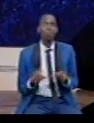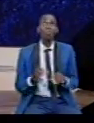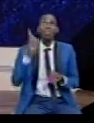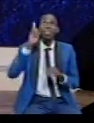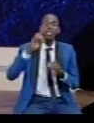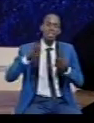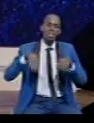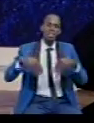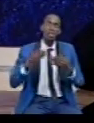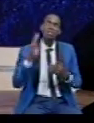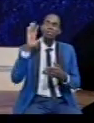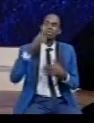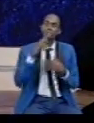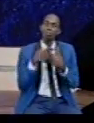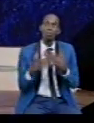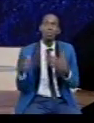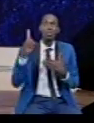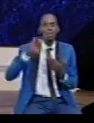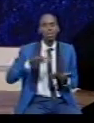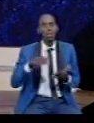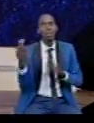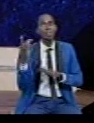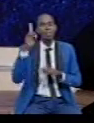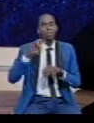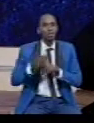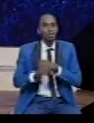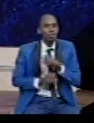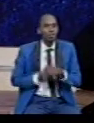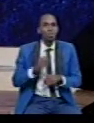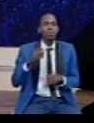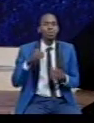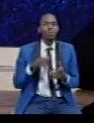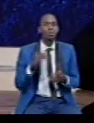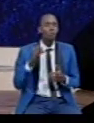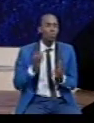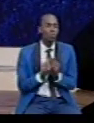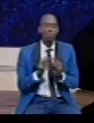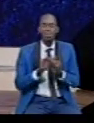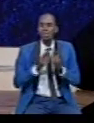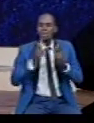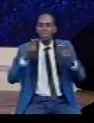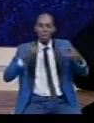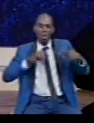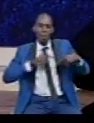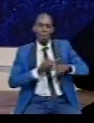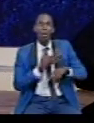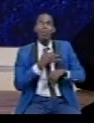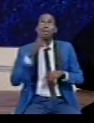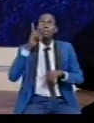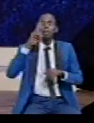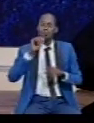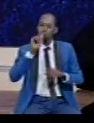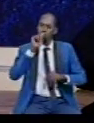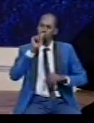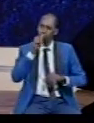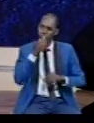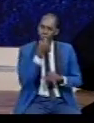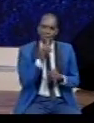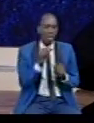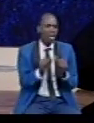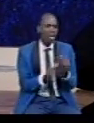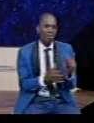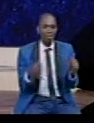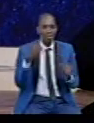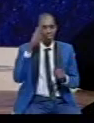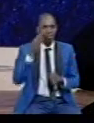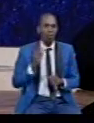his blood. He died. He suffered. It was great agony, and he endured everything for us.